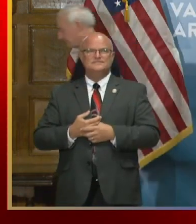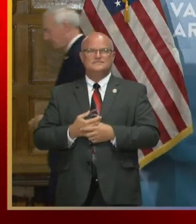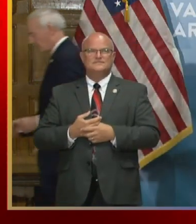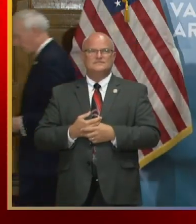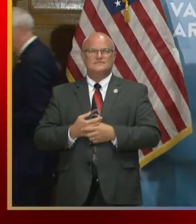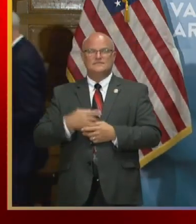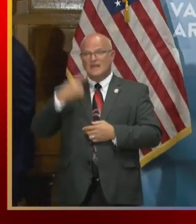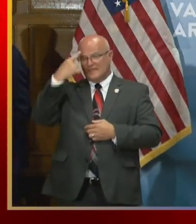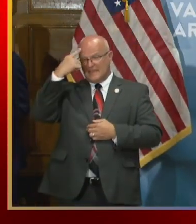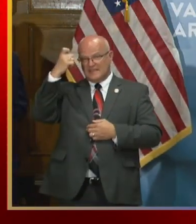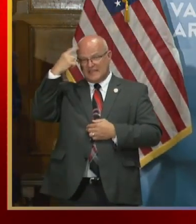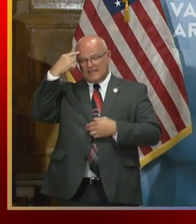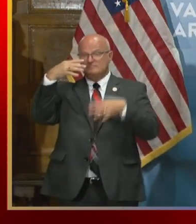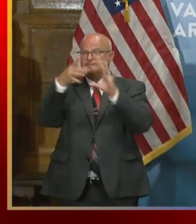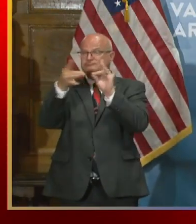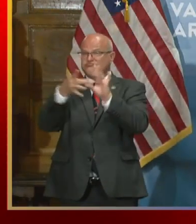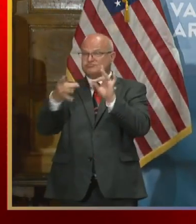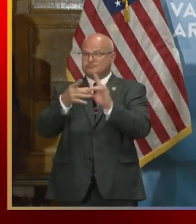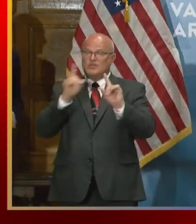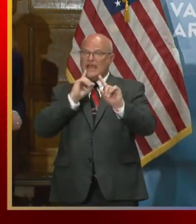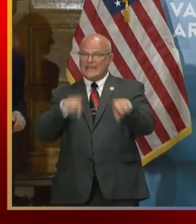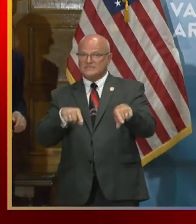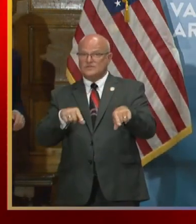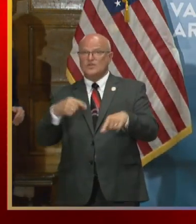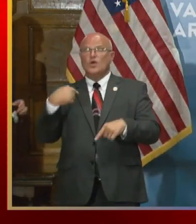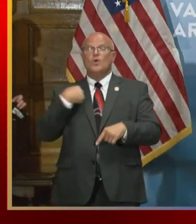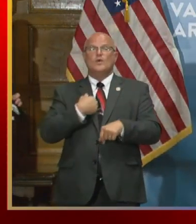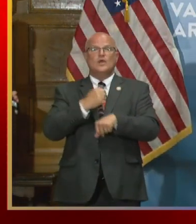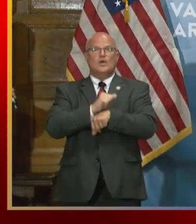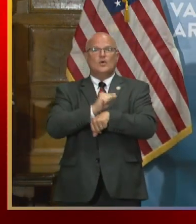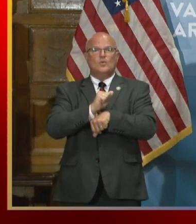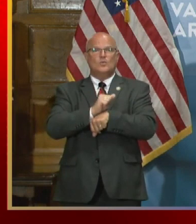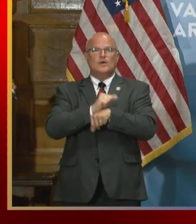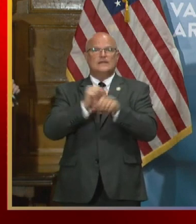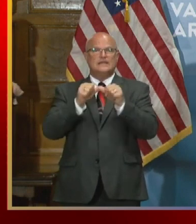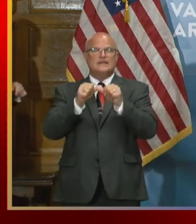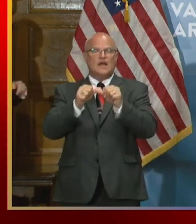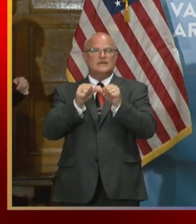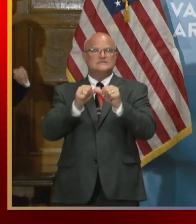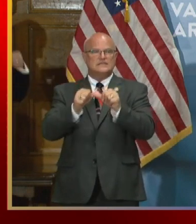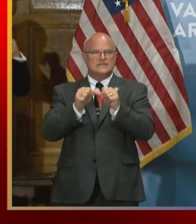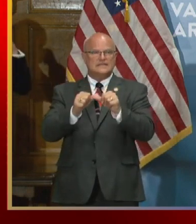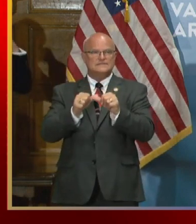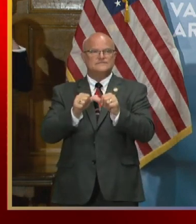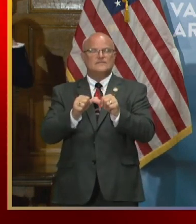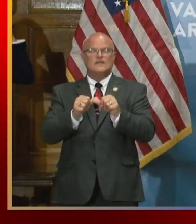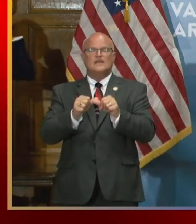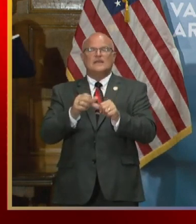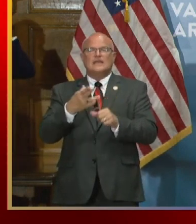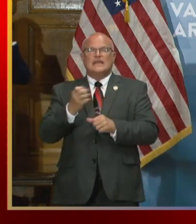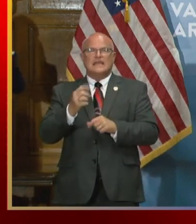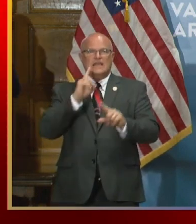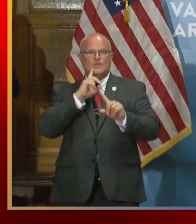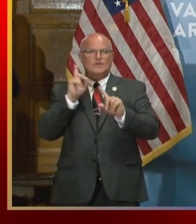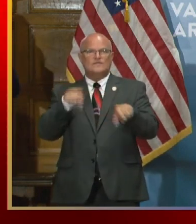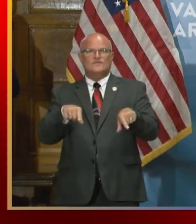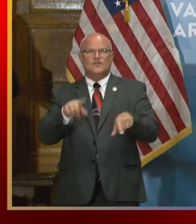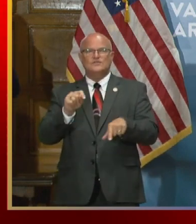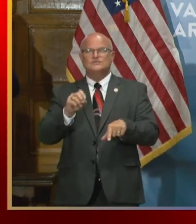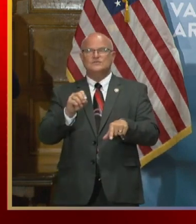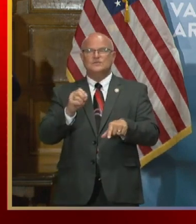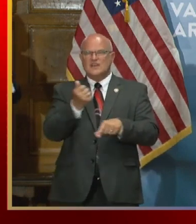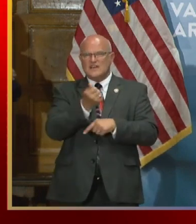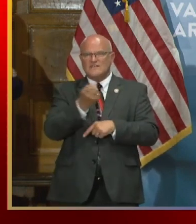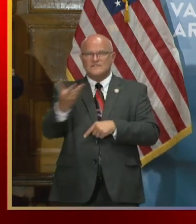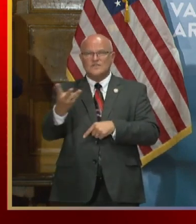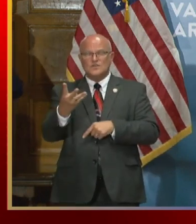the governor did a great job of answering that question. We are working constantly. He referred to a